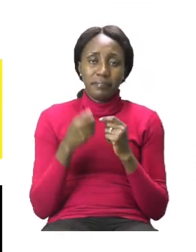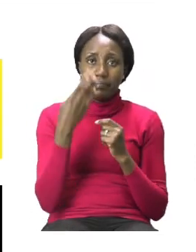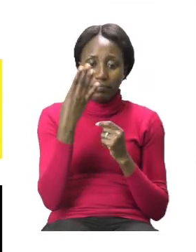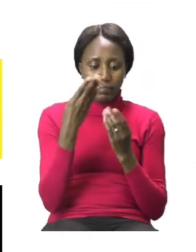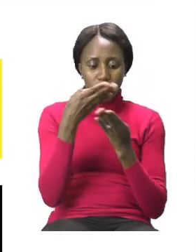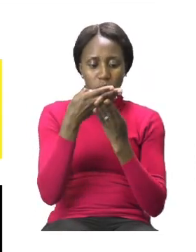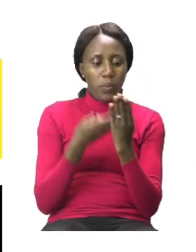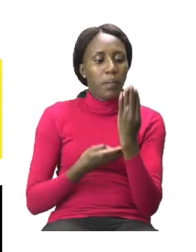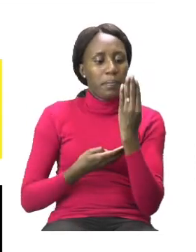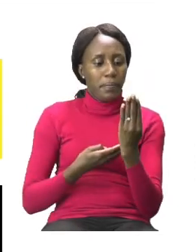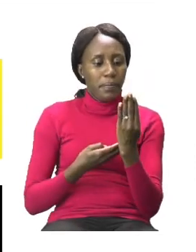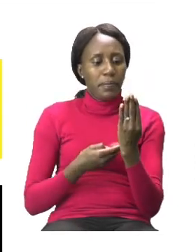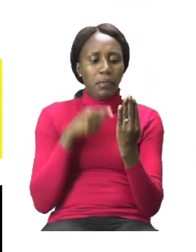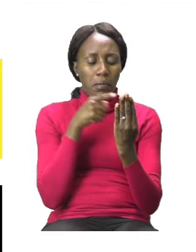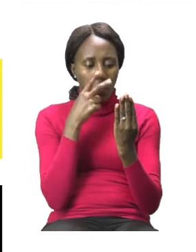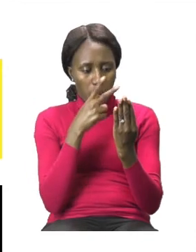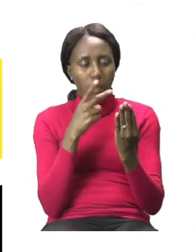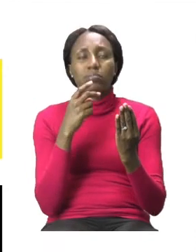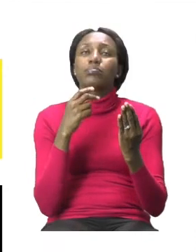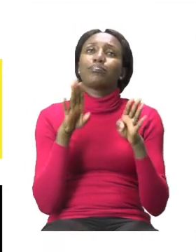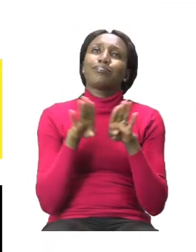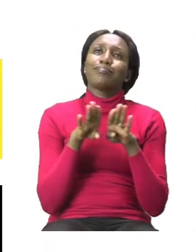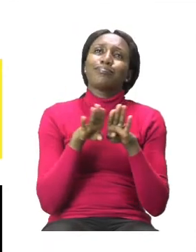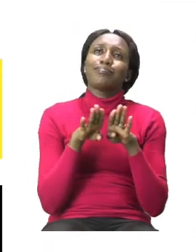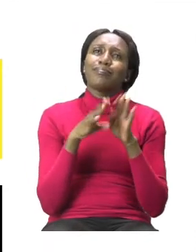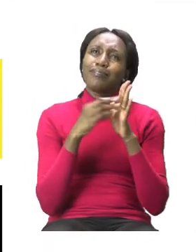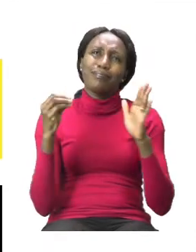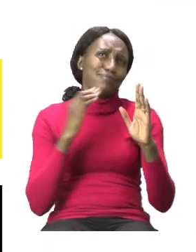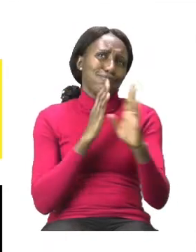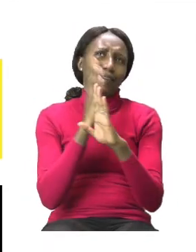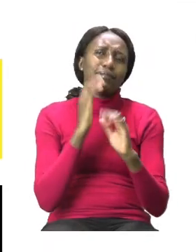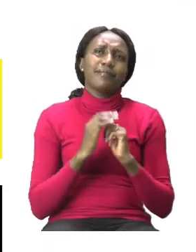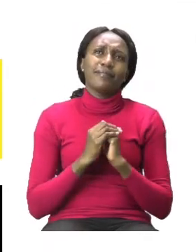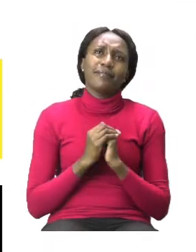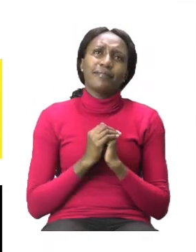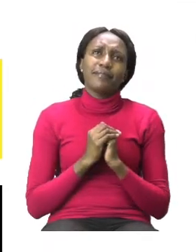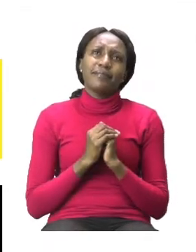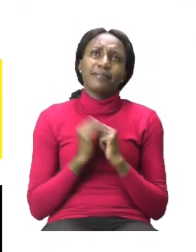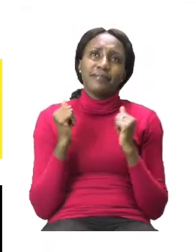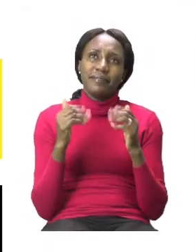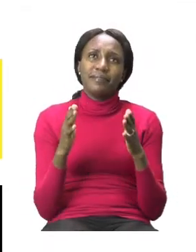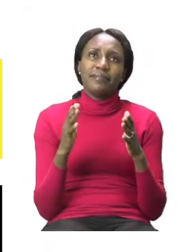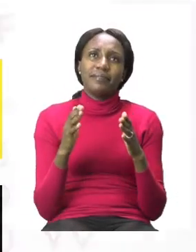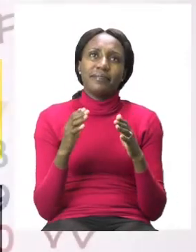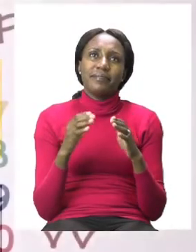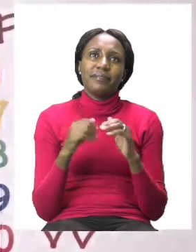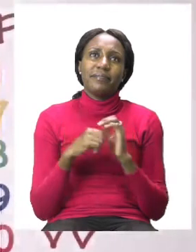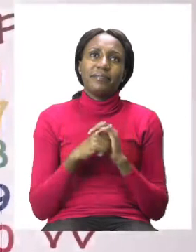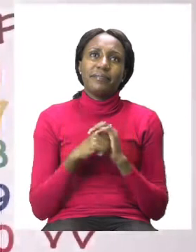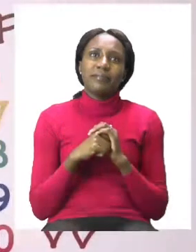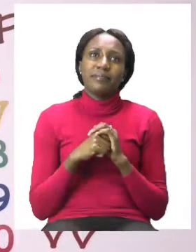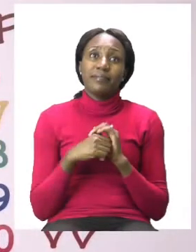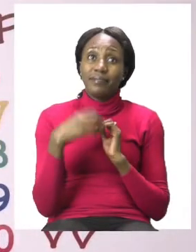that, you copy them by miming. So let's take a look. I have already cut